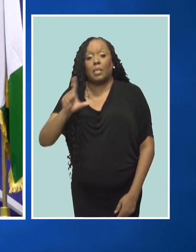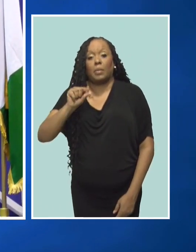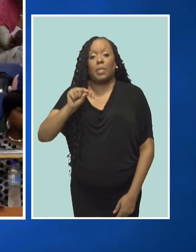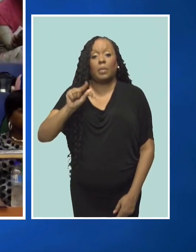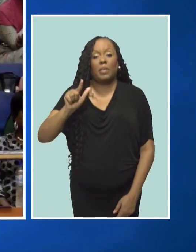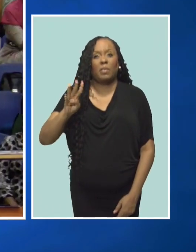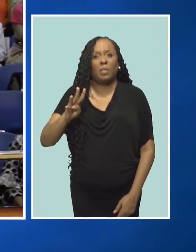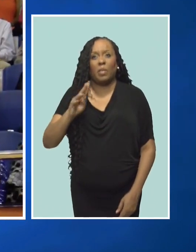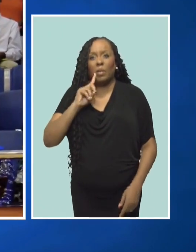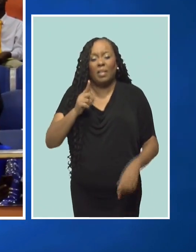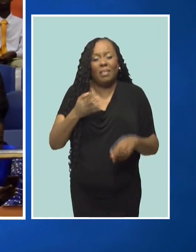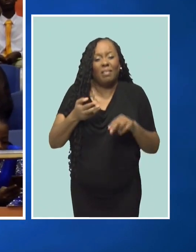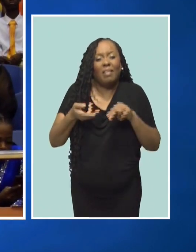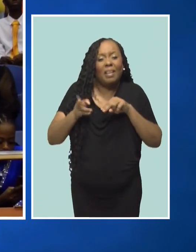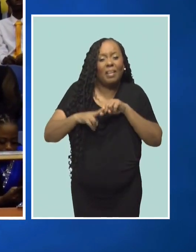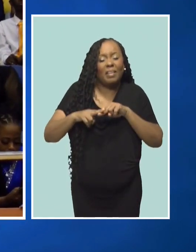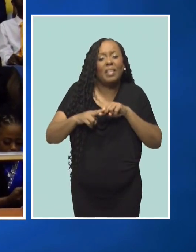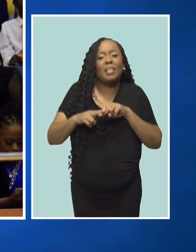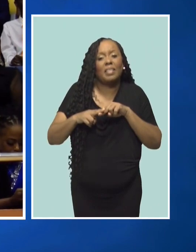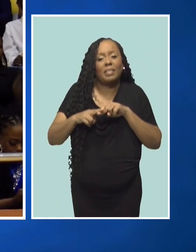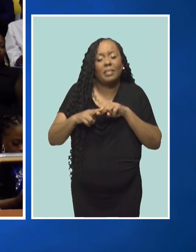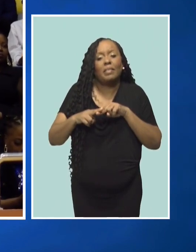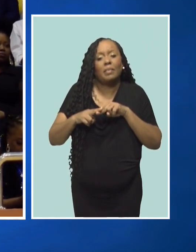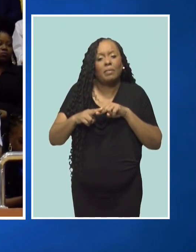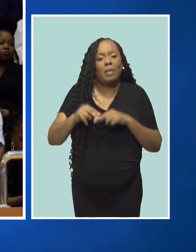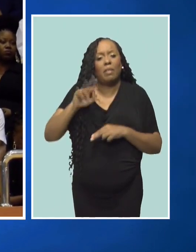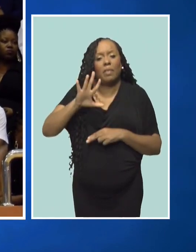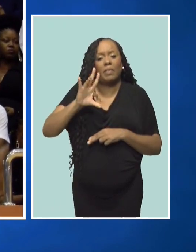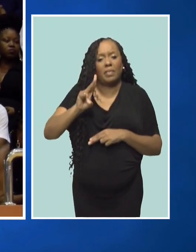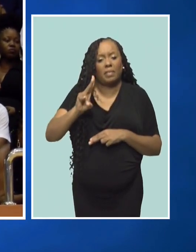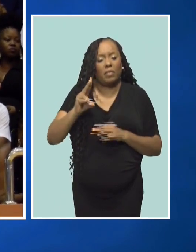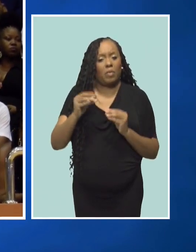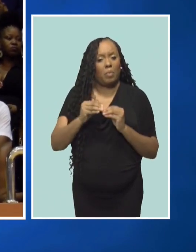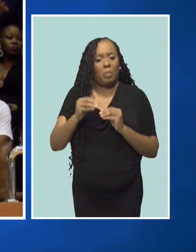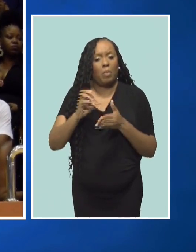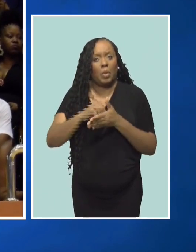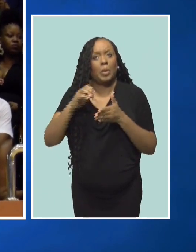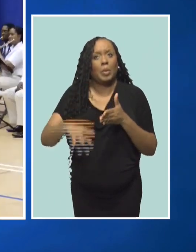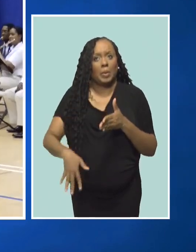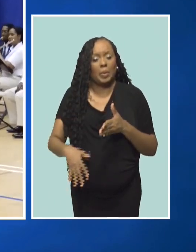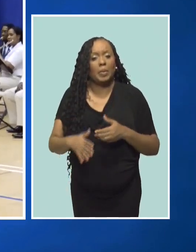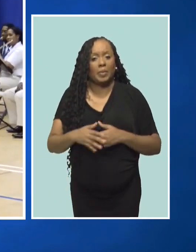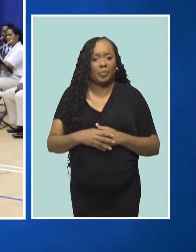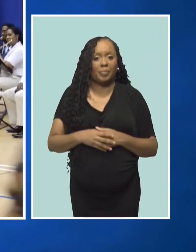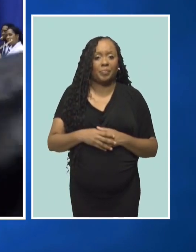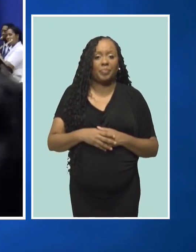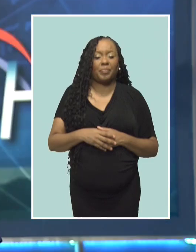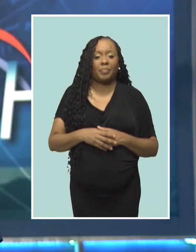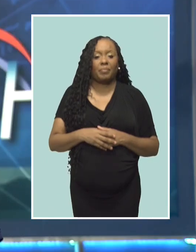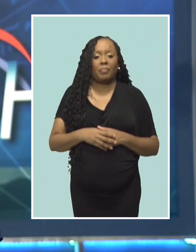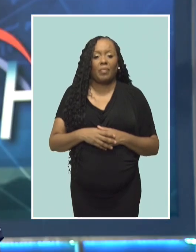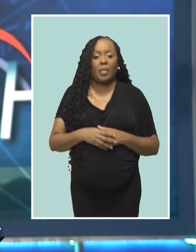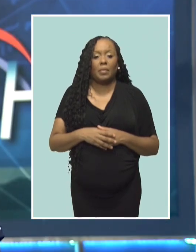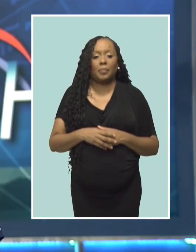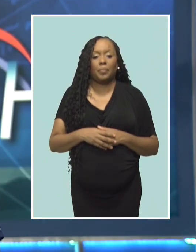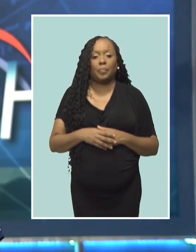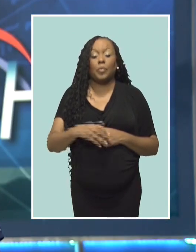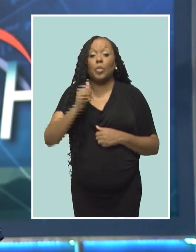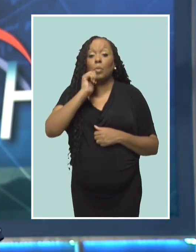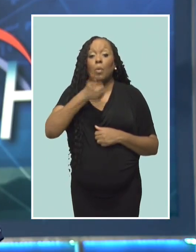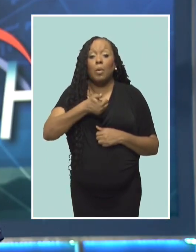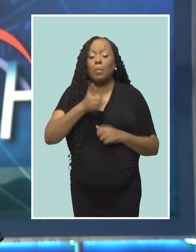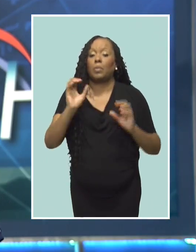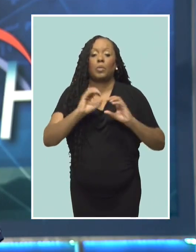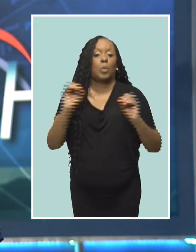marginal increase of 57 students from the previous year. Akeem Klinkett, CBC News. There will be